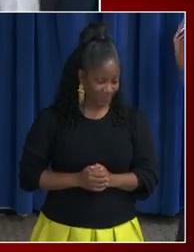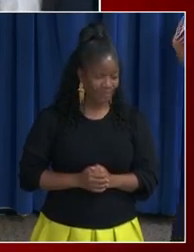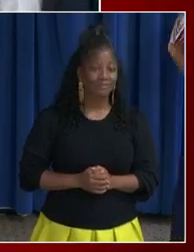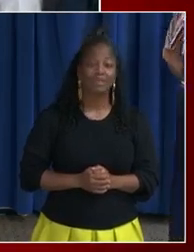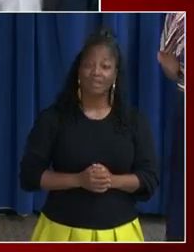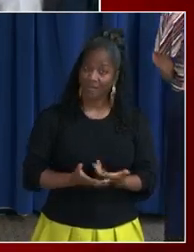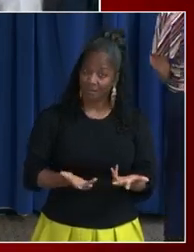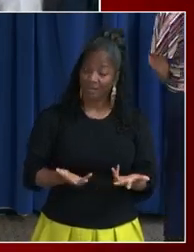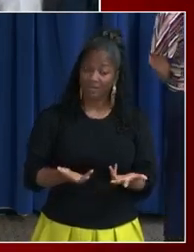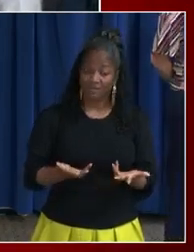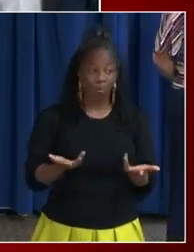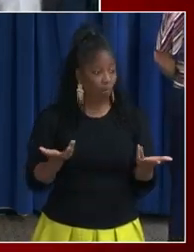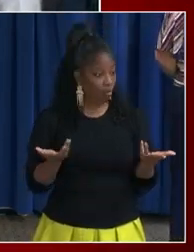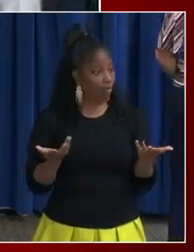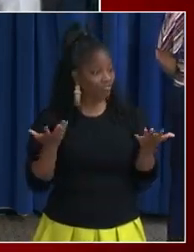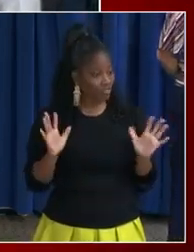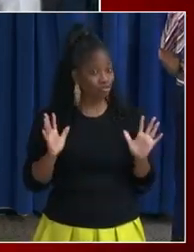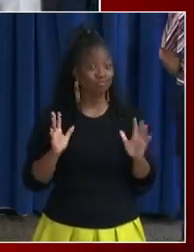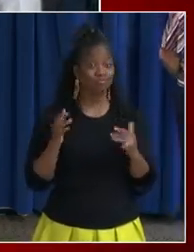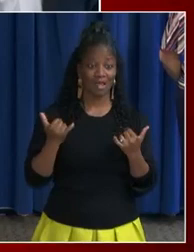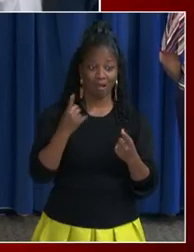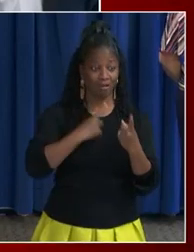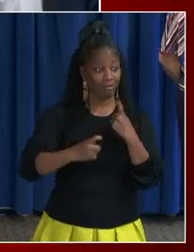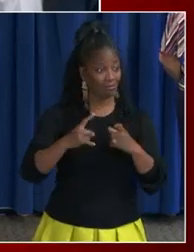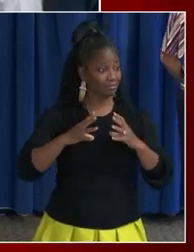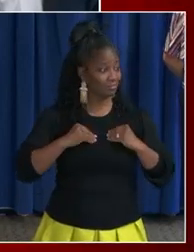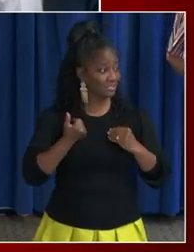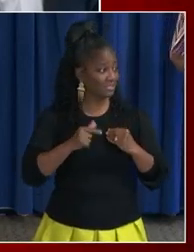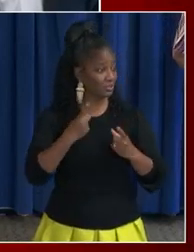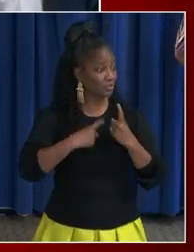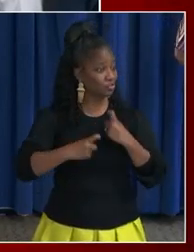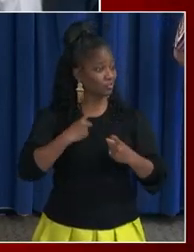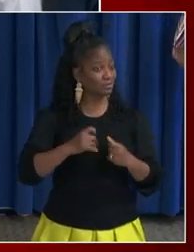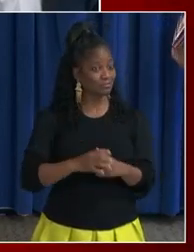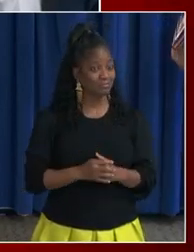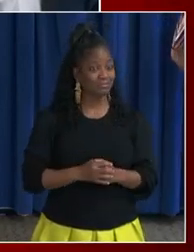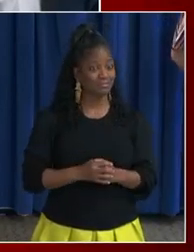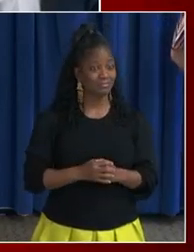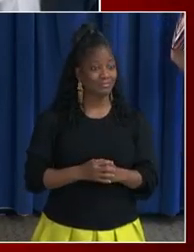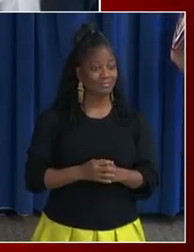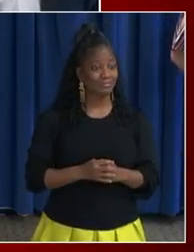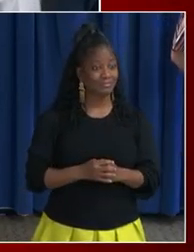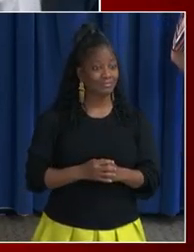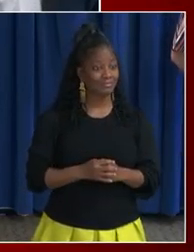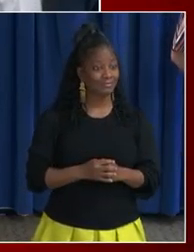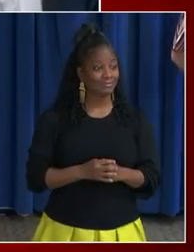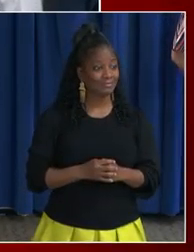So with that, we'll take questions. Any questions?